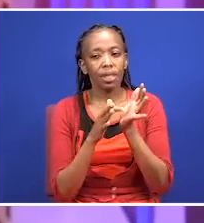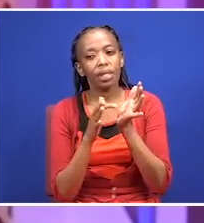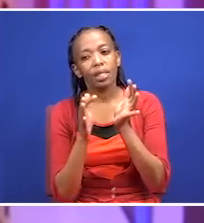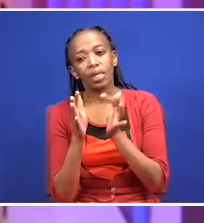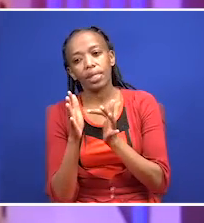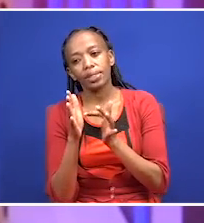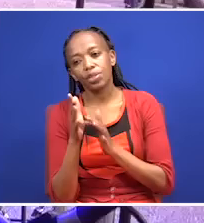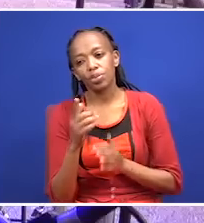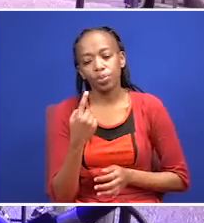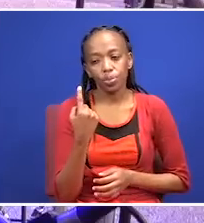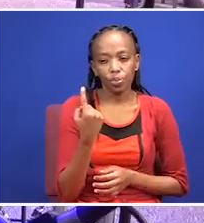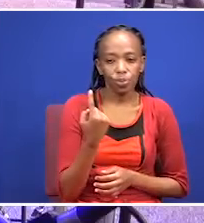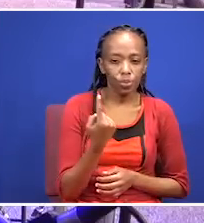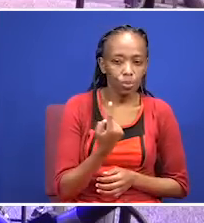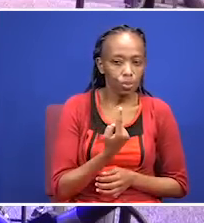yes